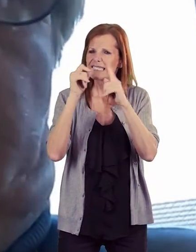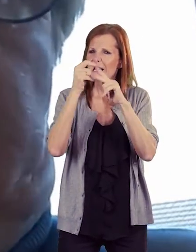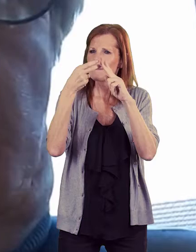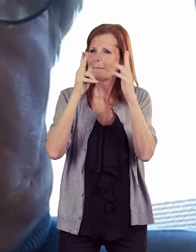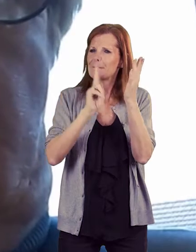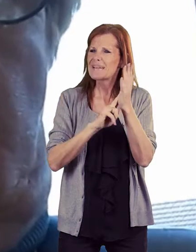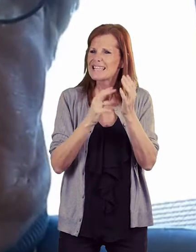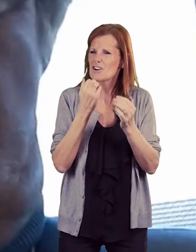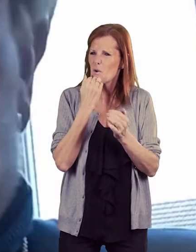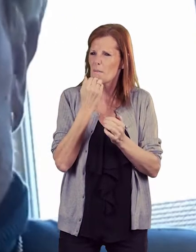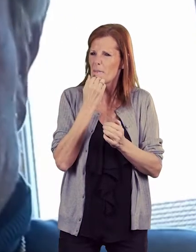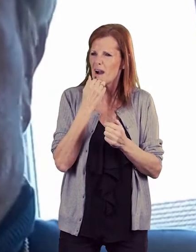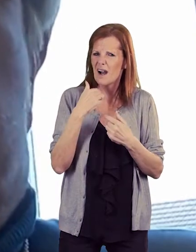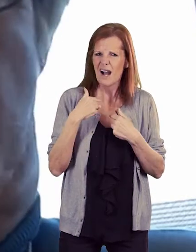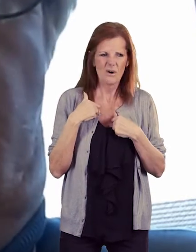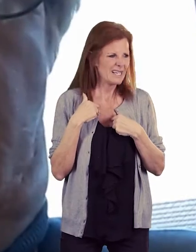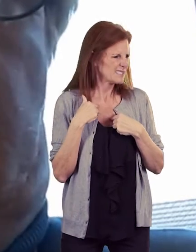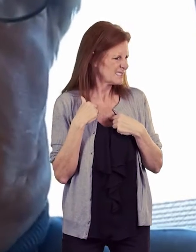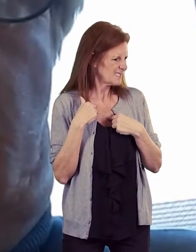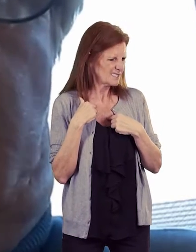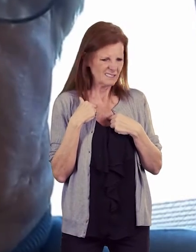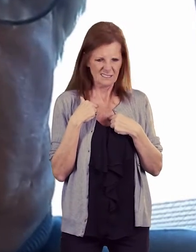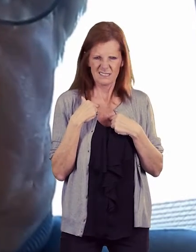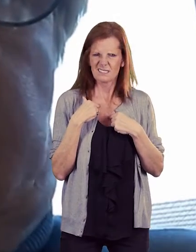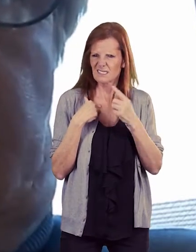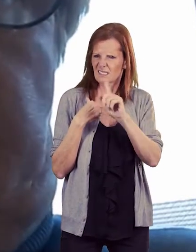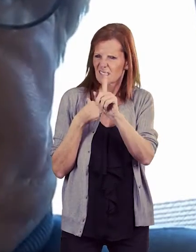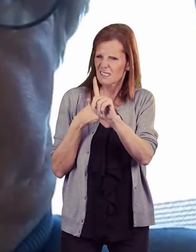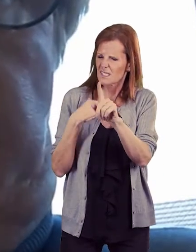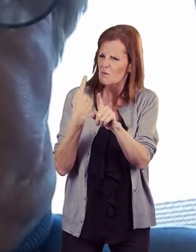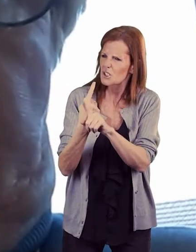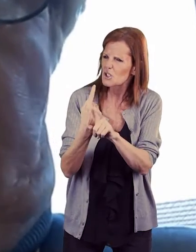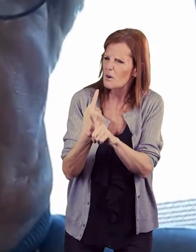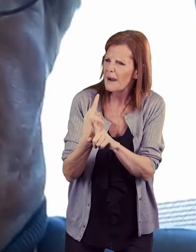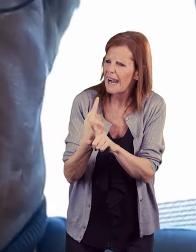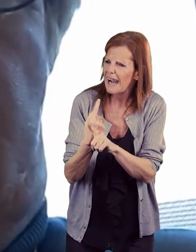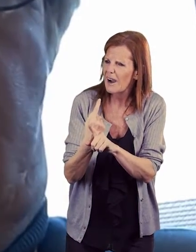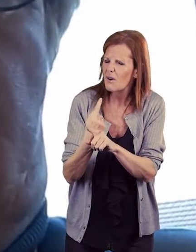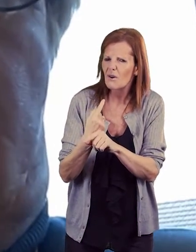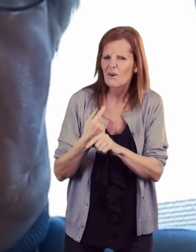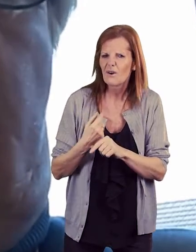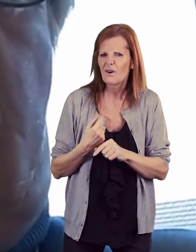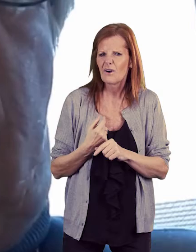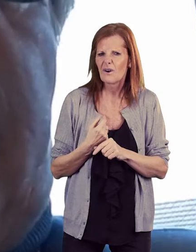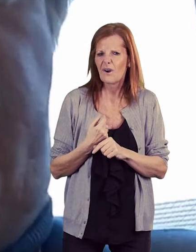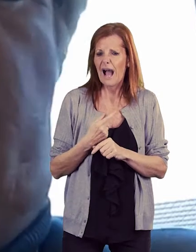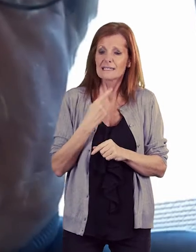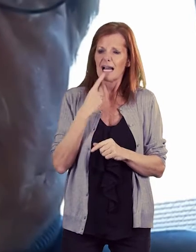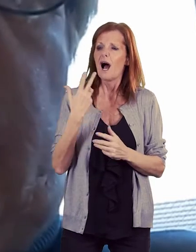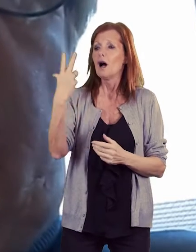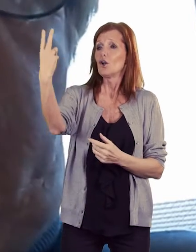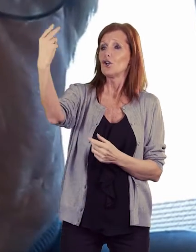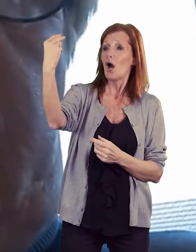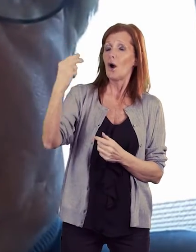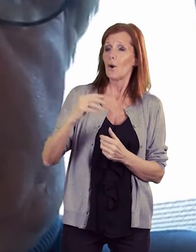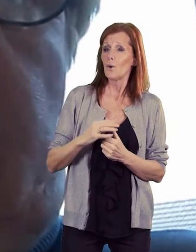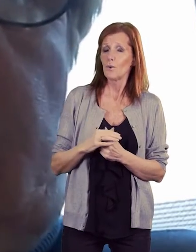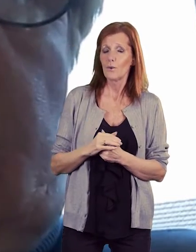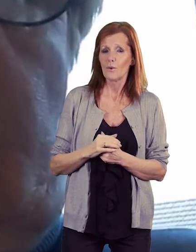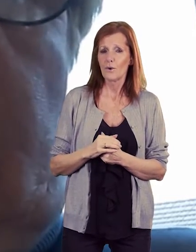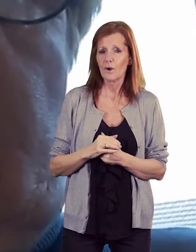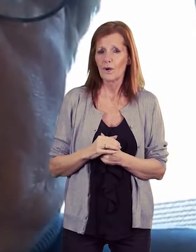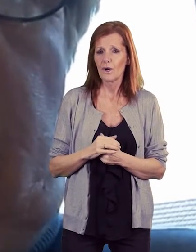PIN number?" And I said, "Sorry, I don't know what you're on about." And she said, "Well, I'm sorry, no, you can't use it